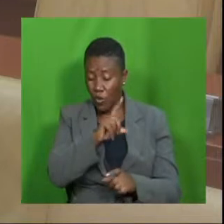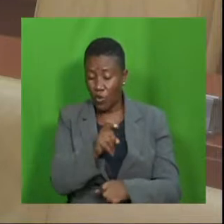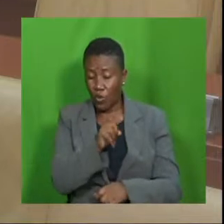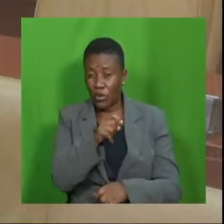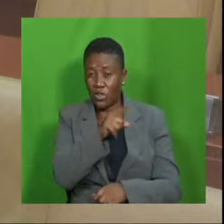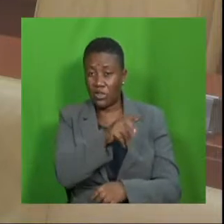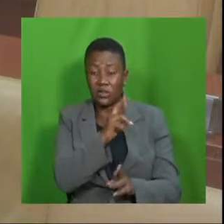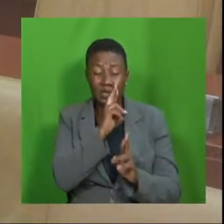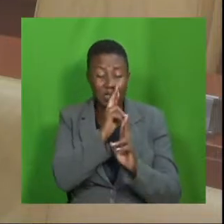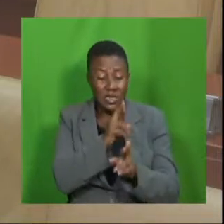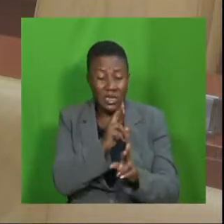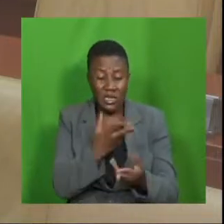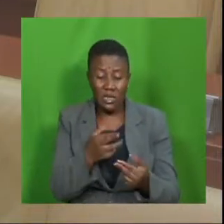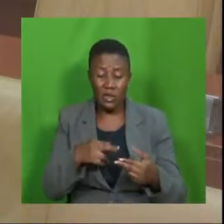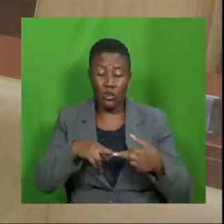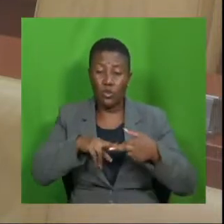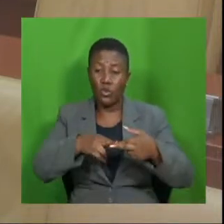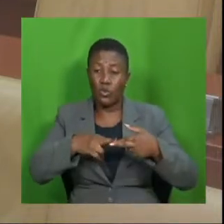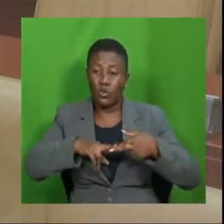in relation to